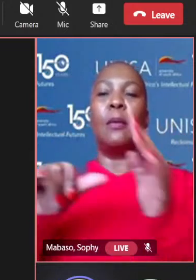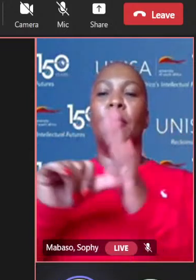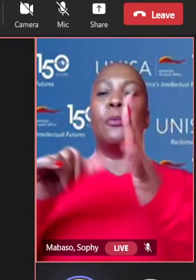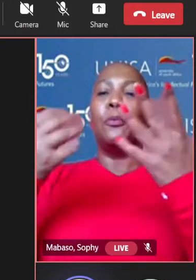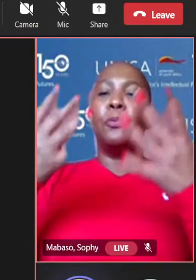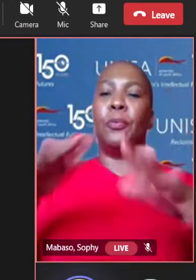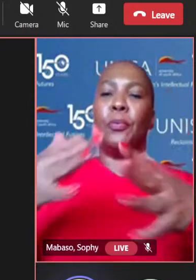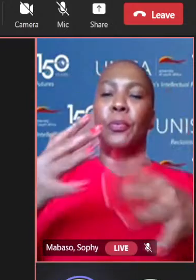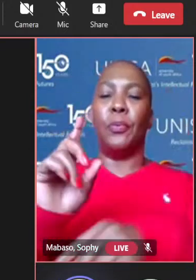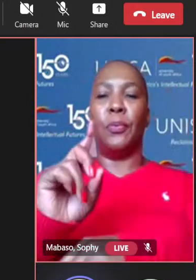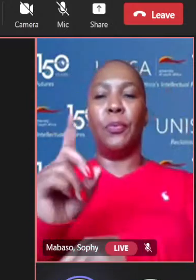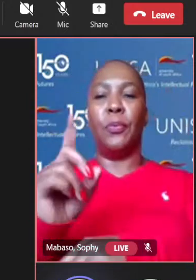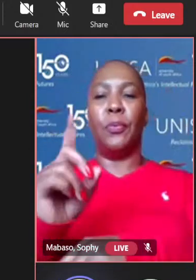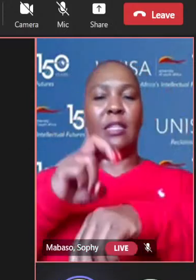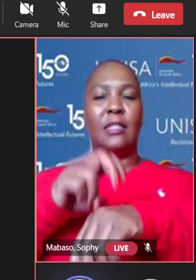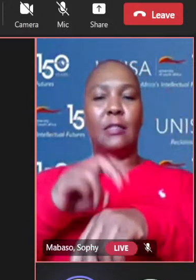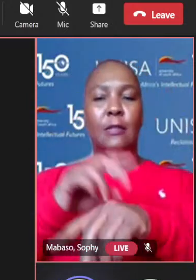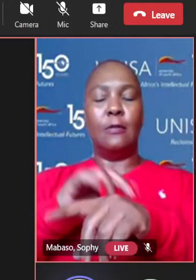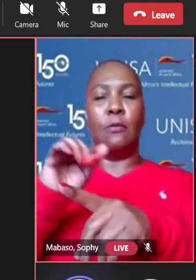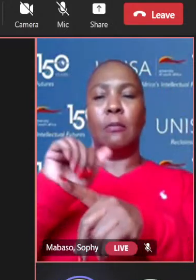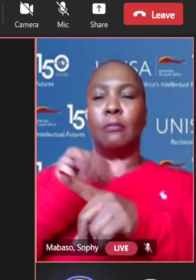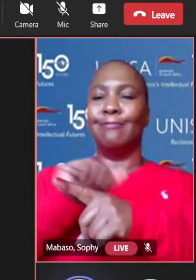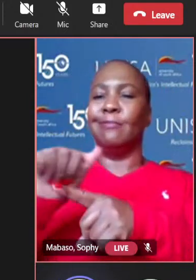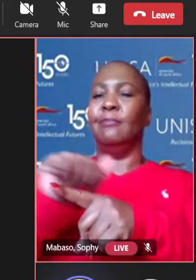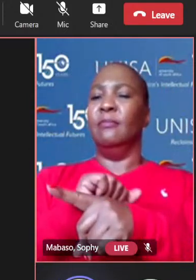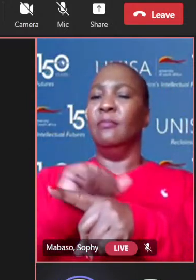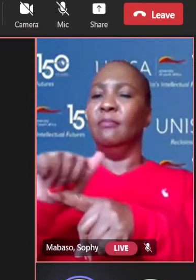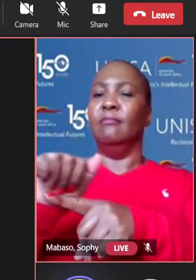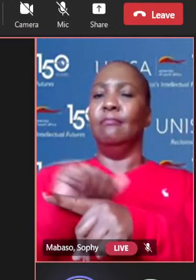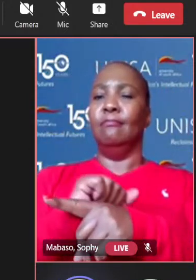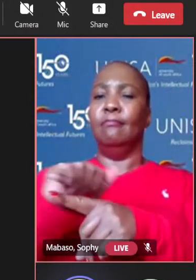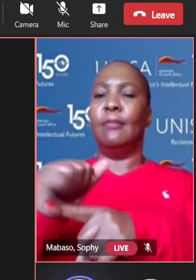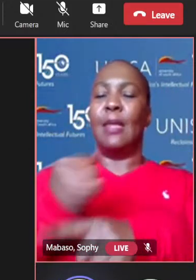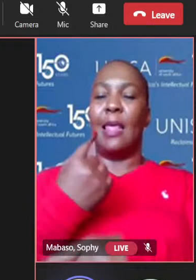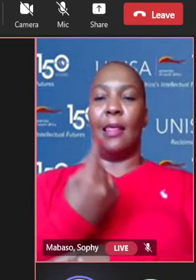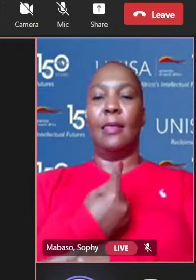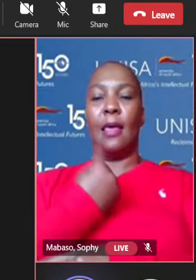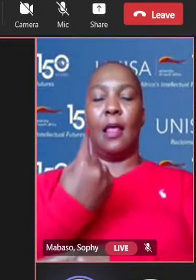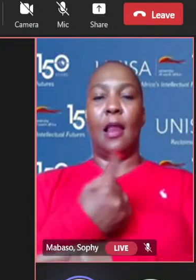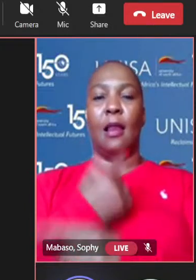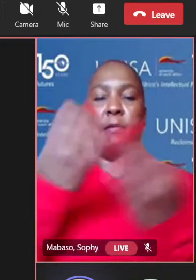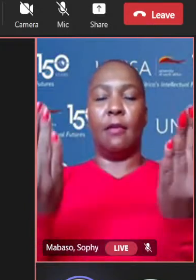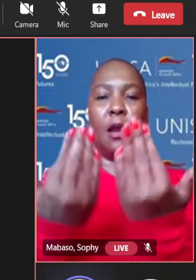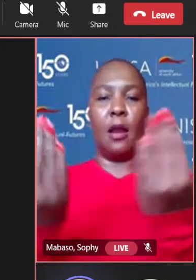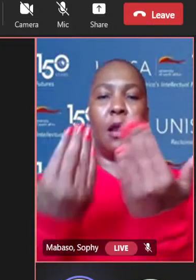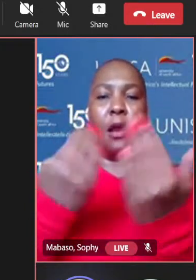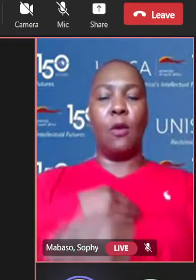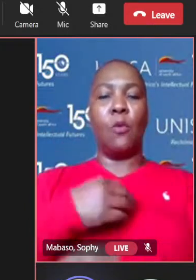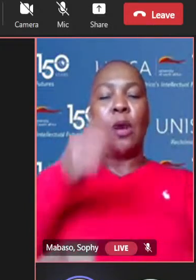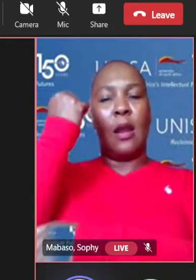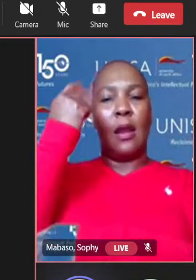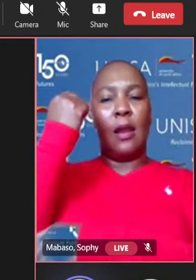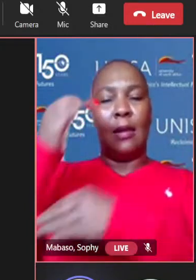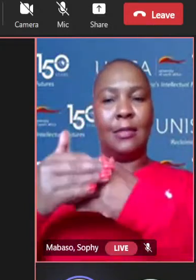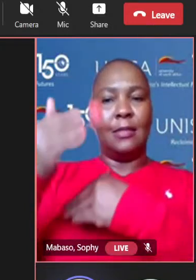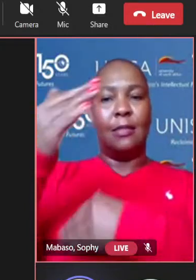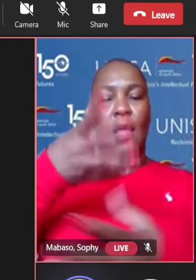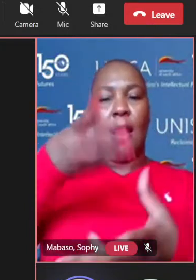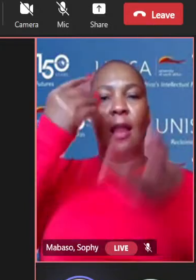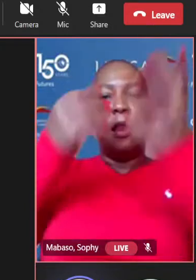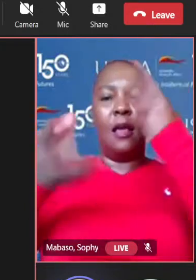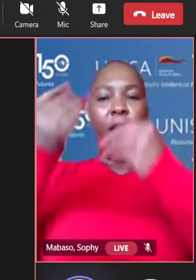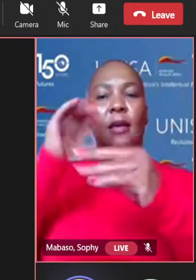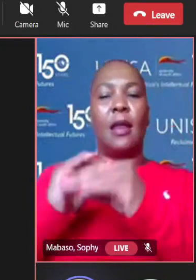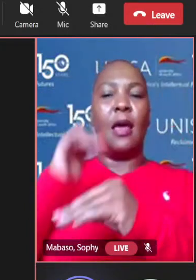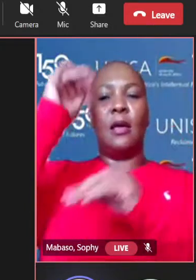importantly, you need to practice self-care. We really do understand that distance learning or even any higher education studies